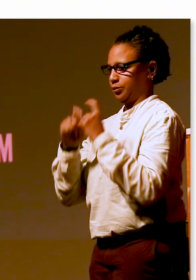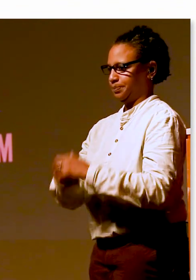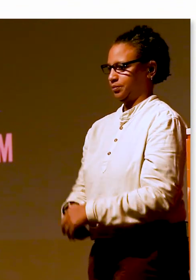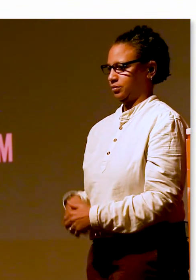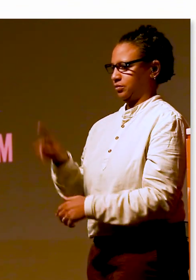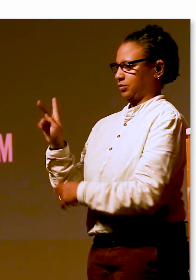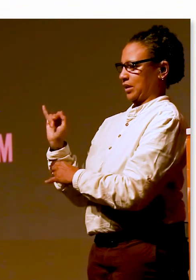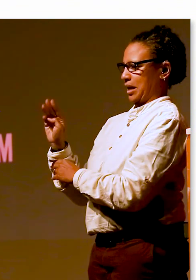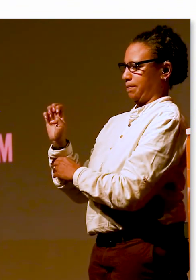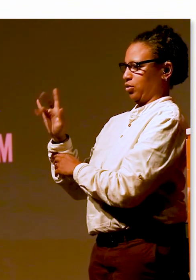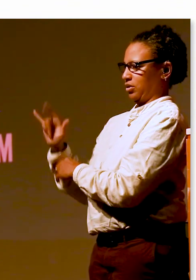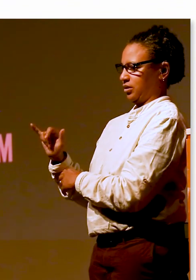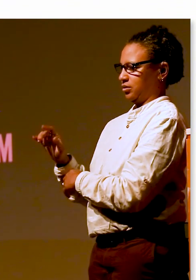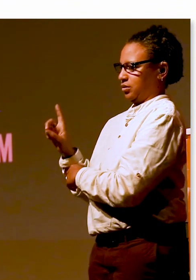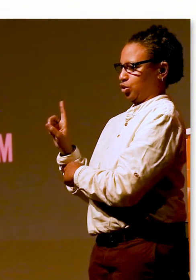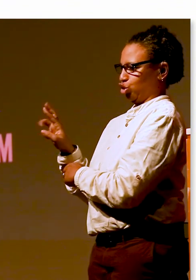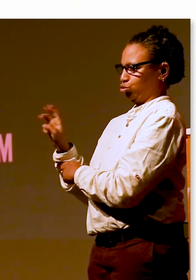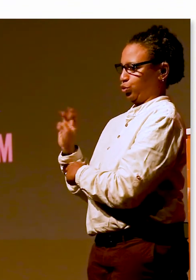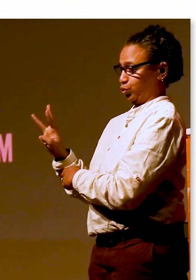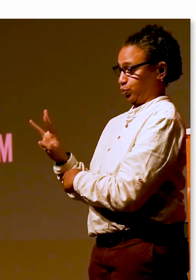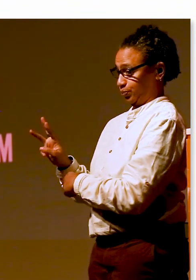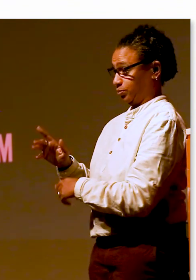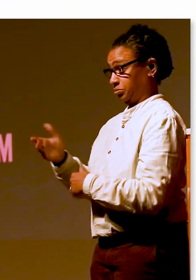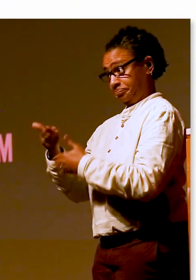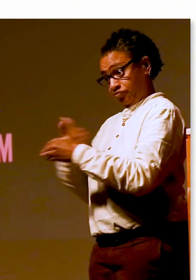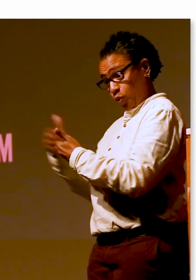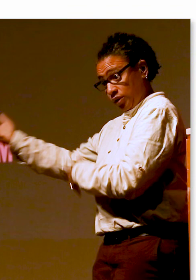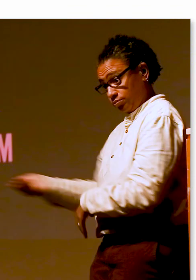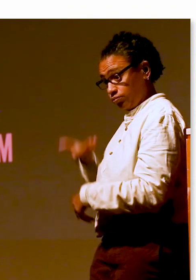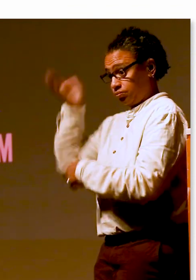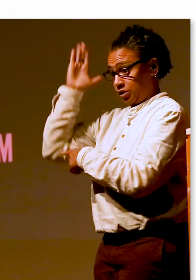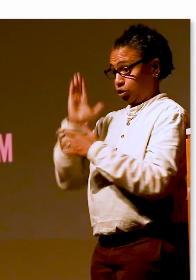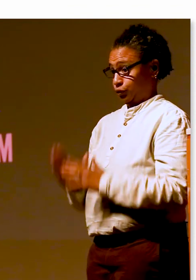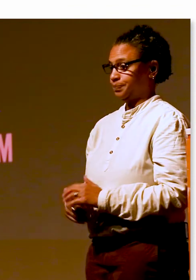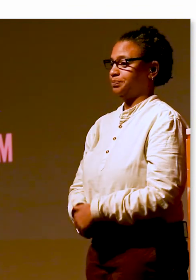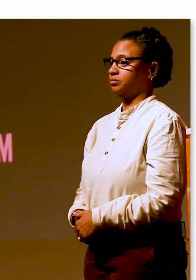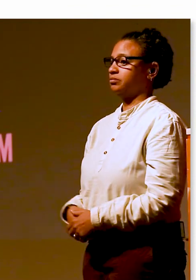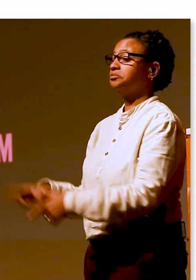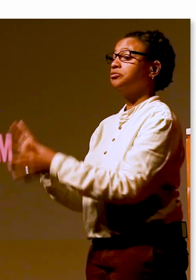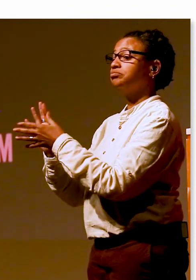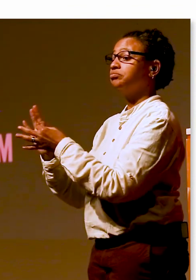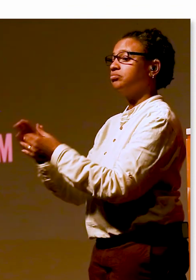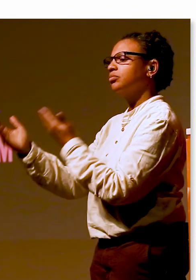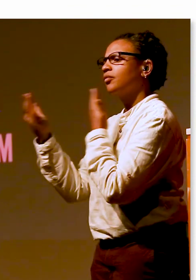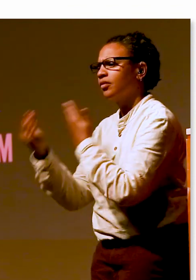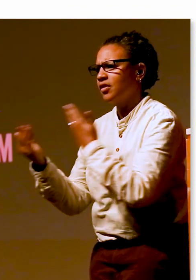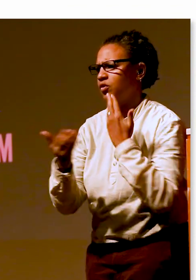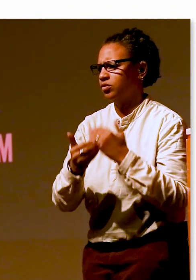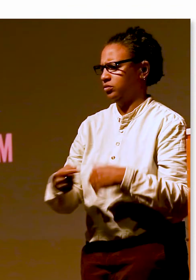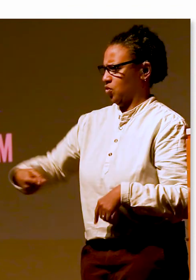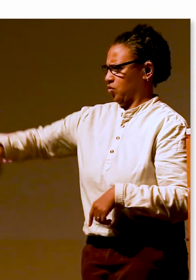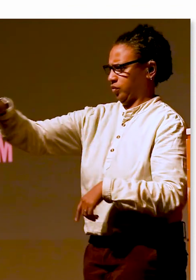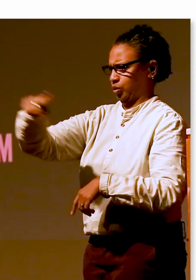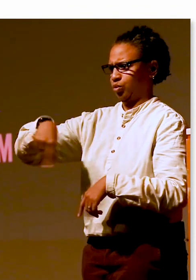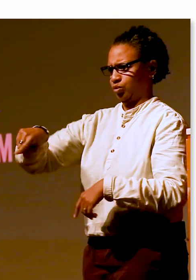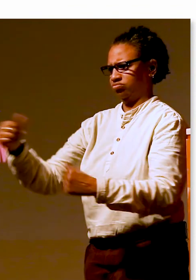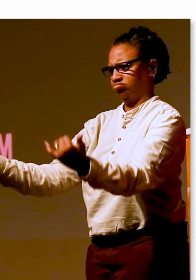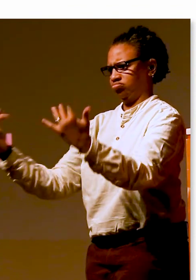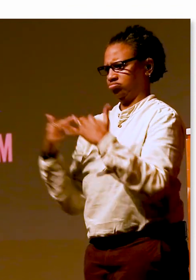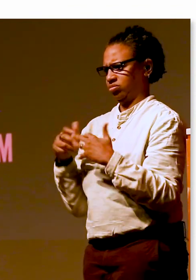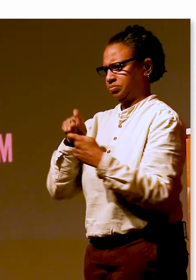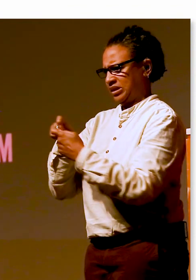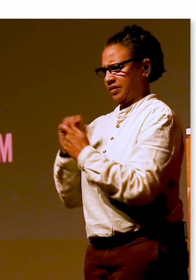Drew. And before we introduce Kimberly, we would like to say an incredible thank you to all of you, and in particular our staff here at